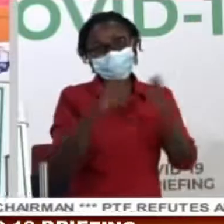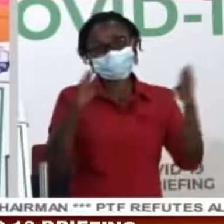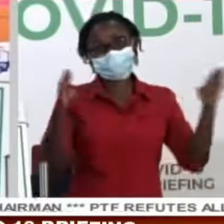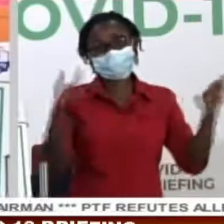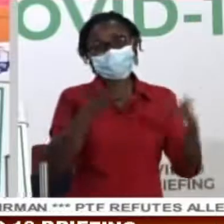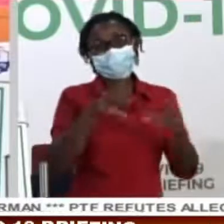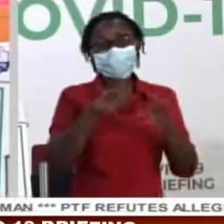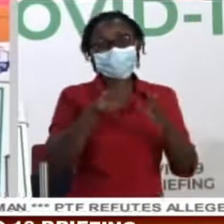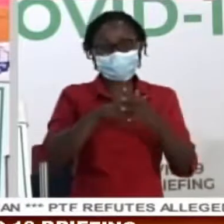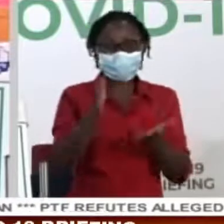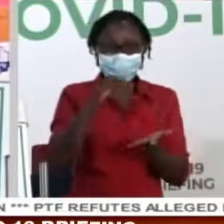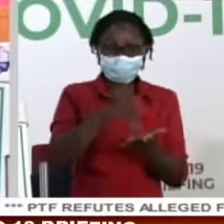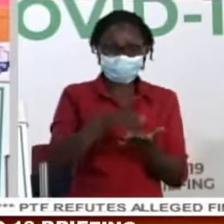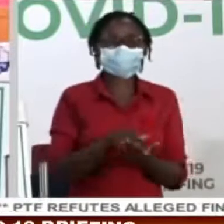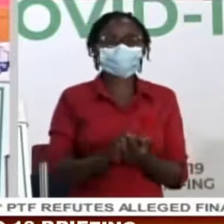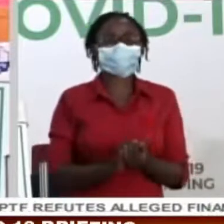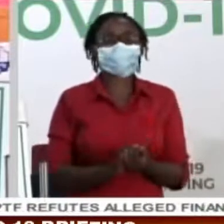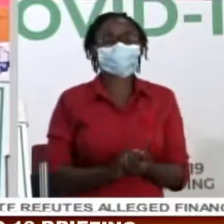borders.